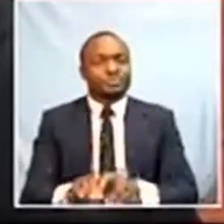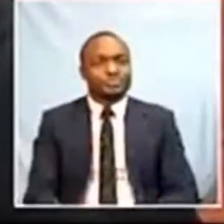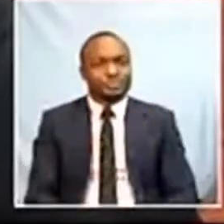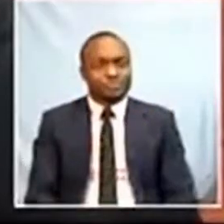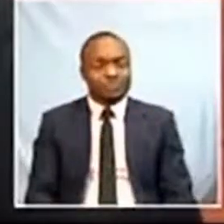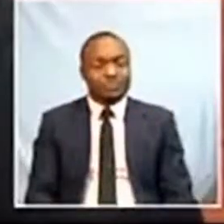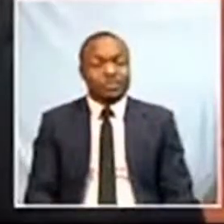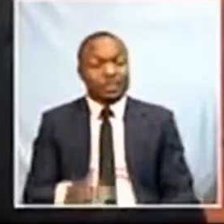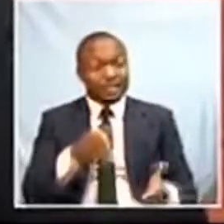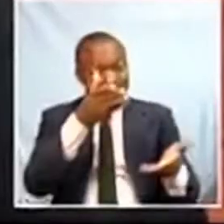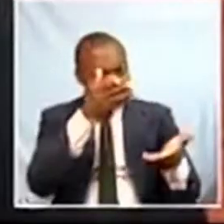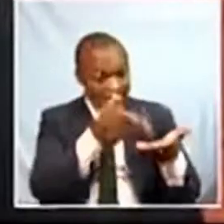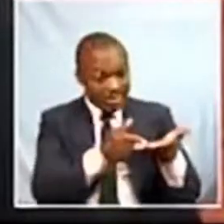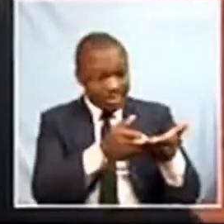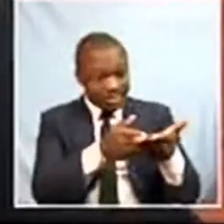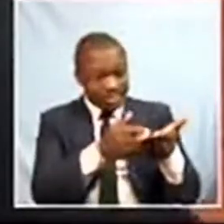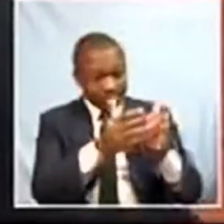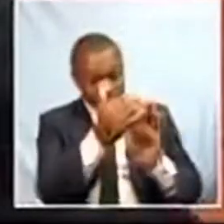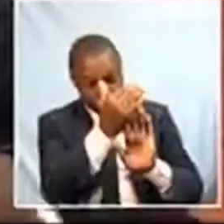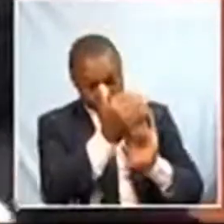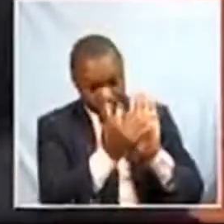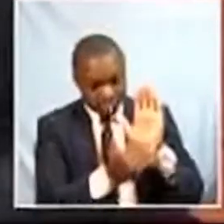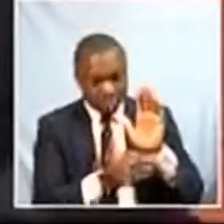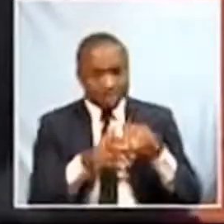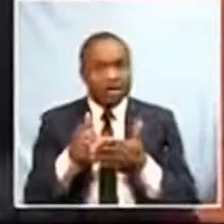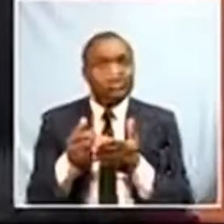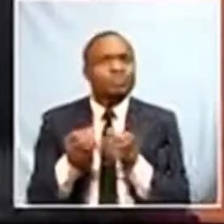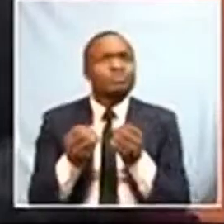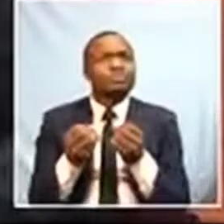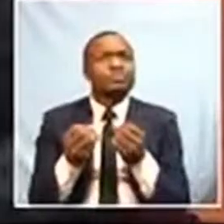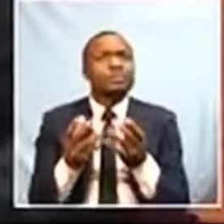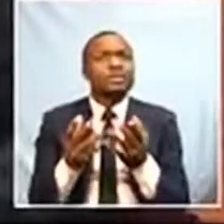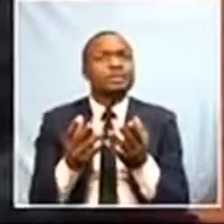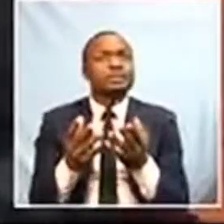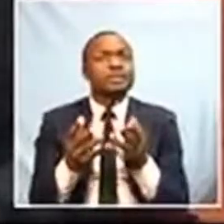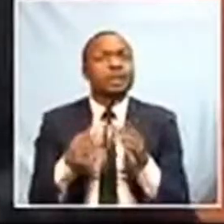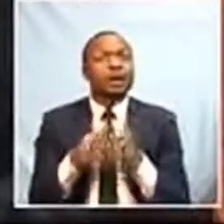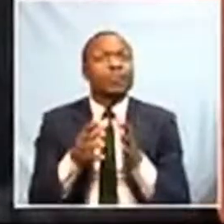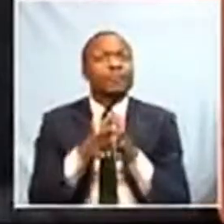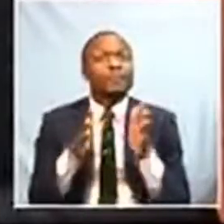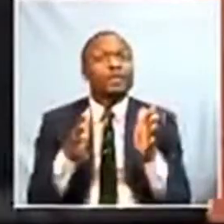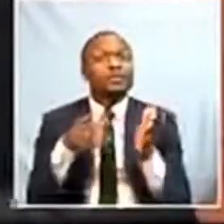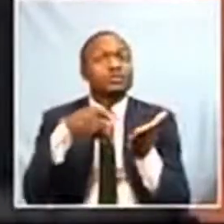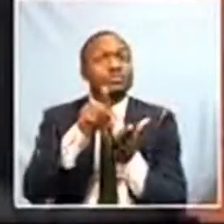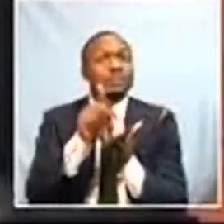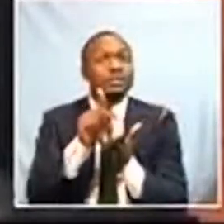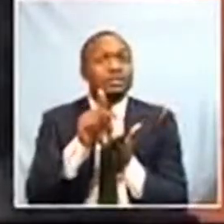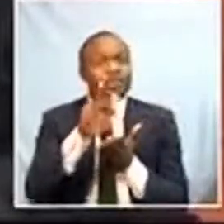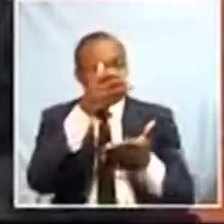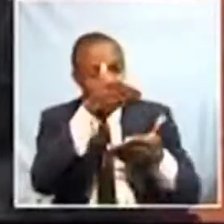So from this schedule, how much have they paid from this one?